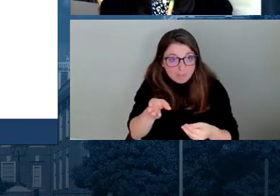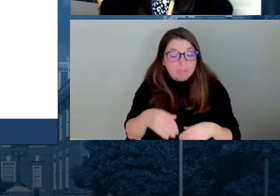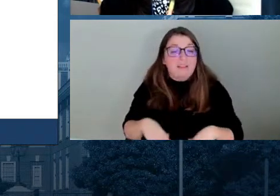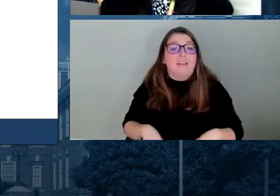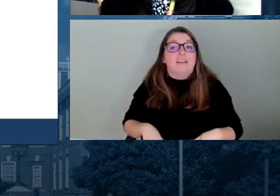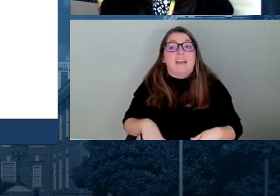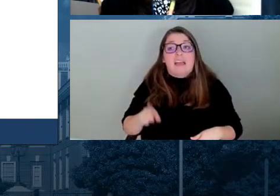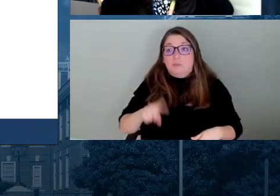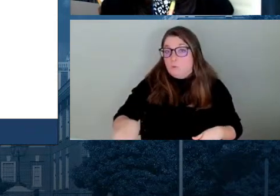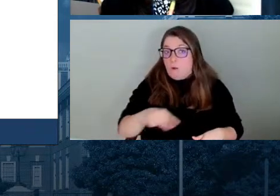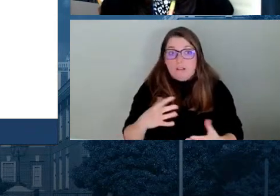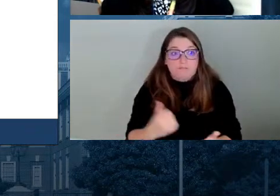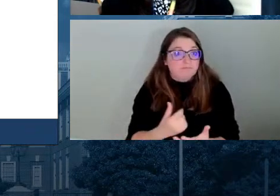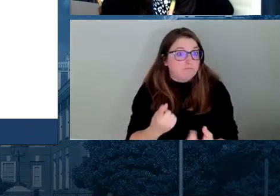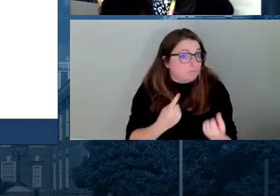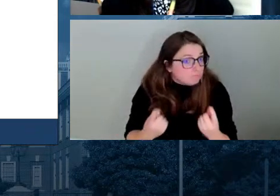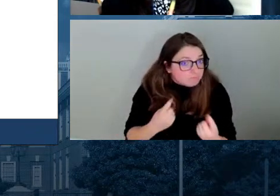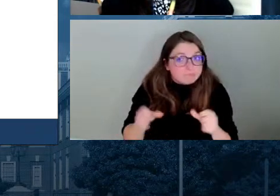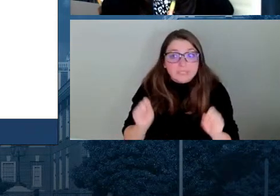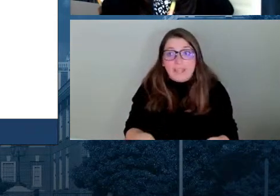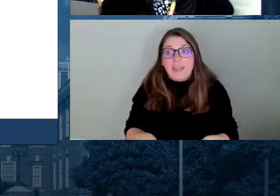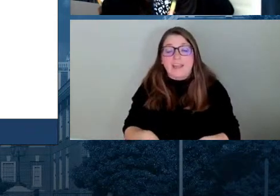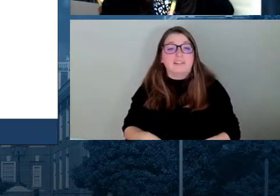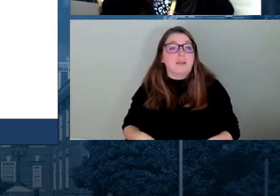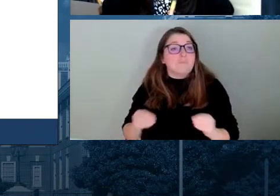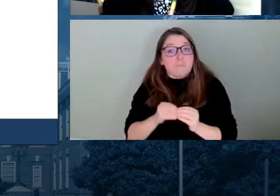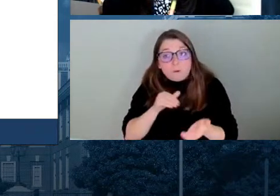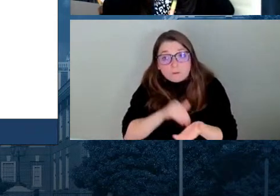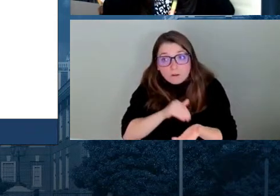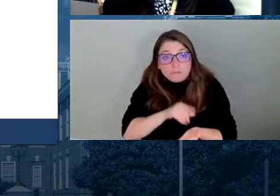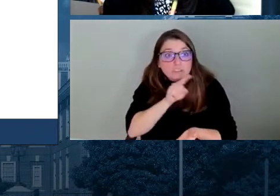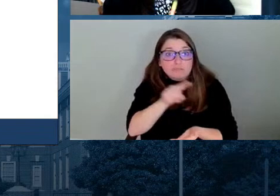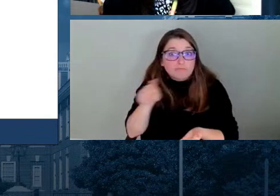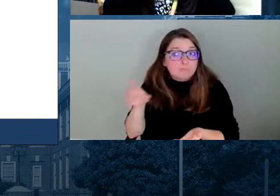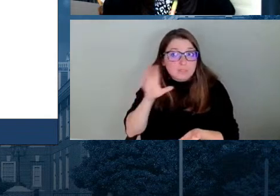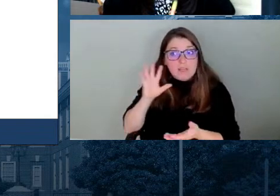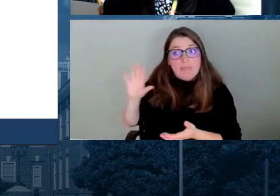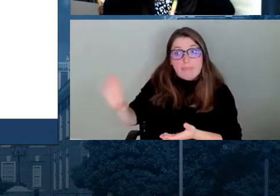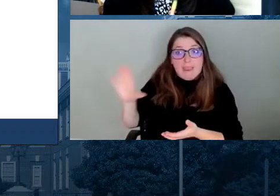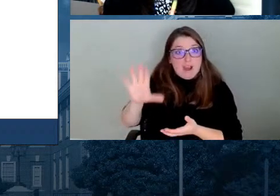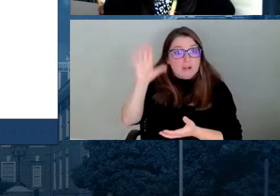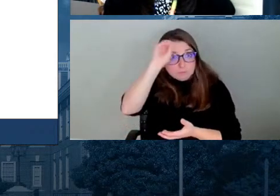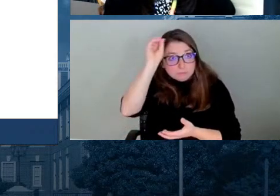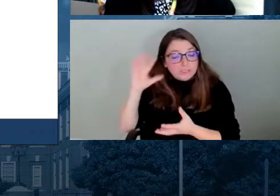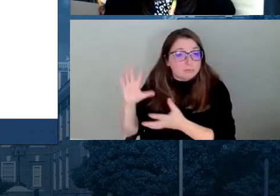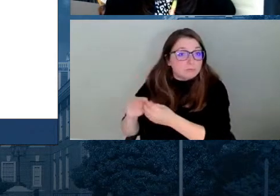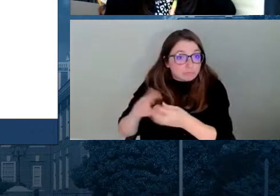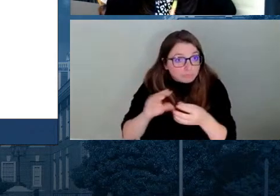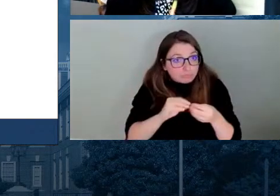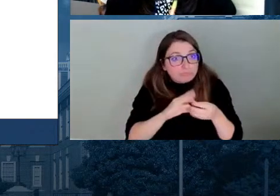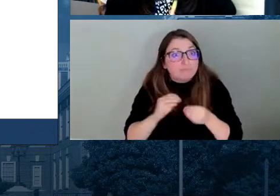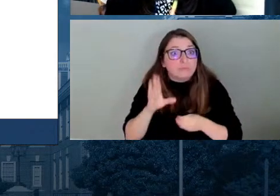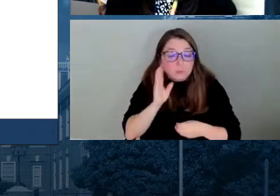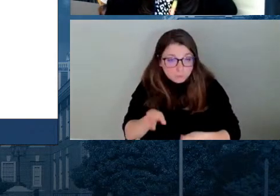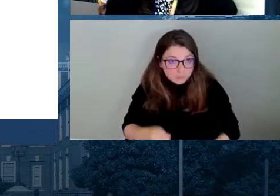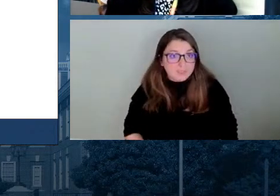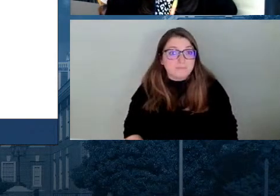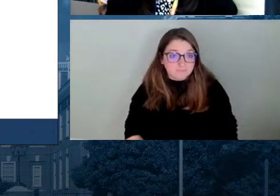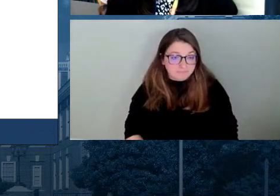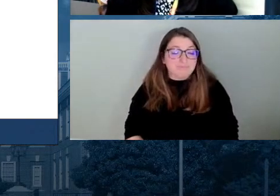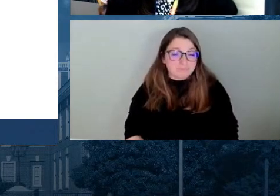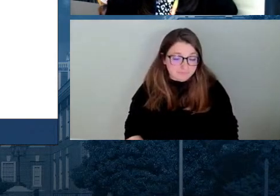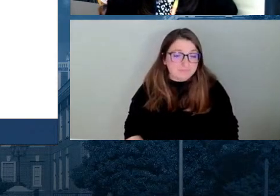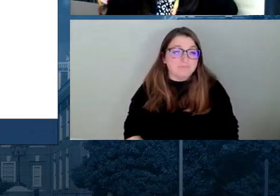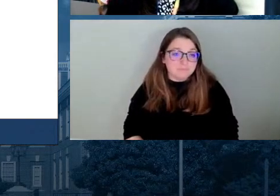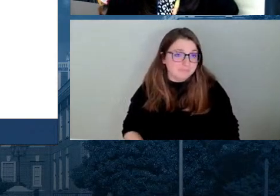from other clinicians about what they're thinking about and focusing on as we head into this season of viruses. And